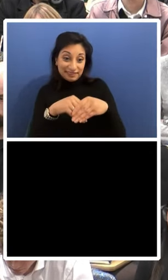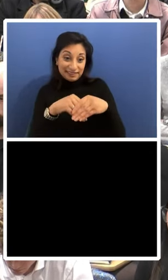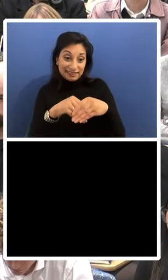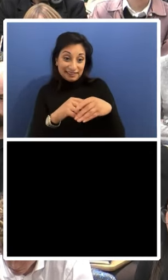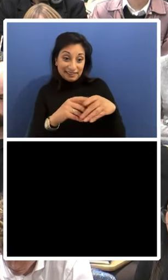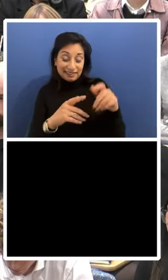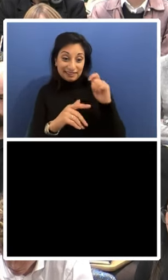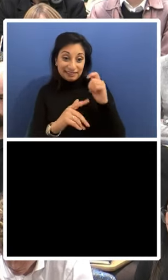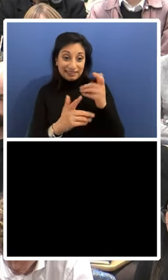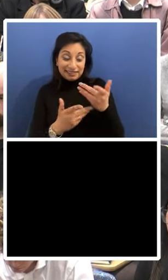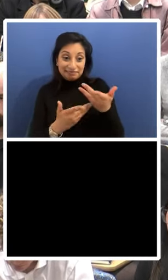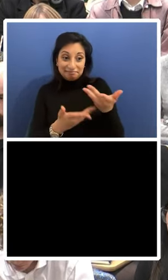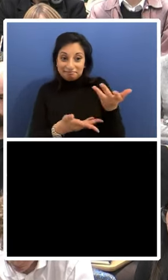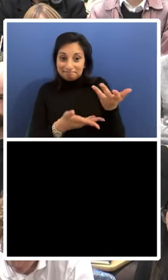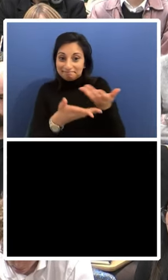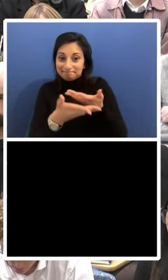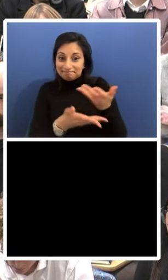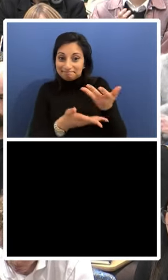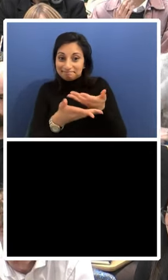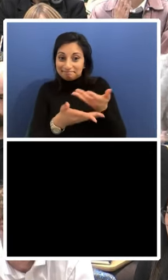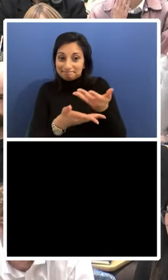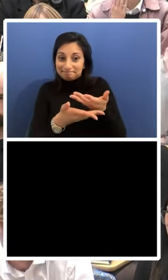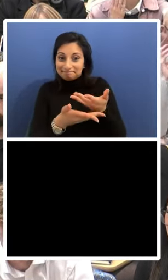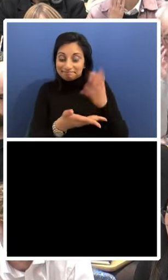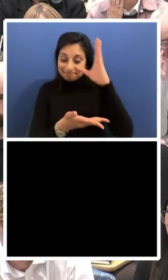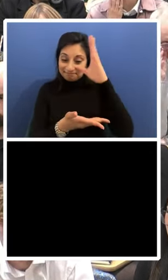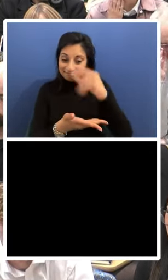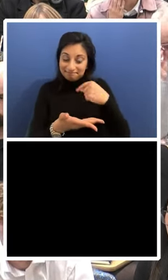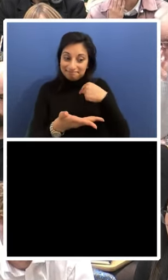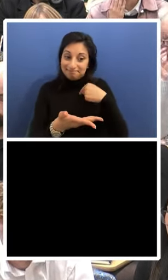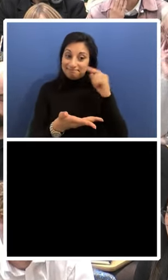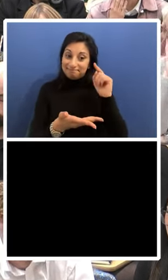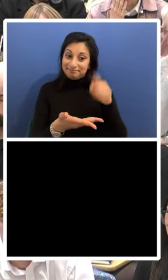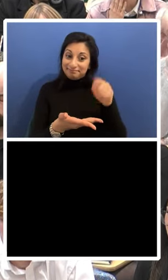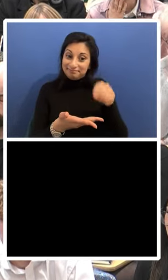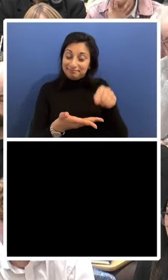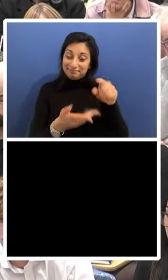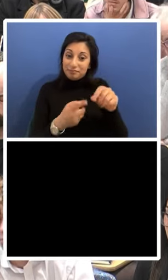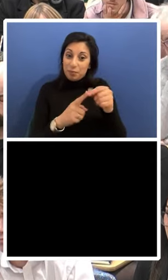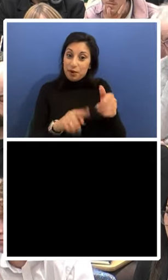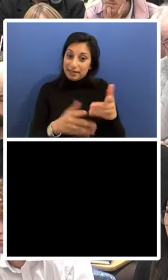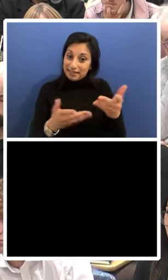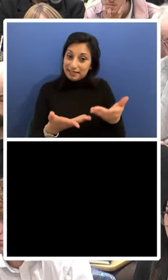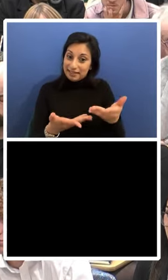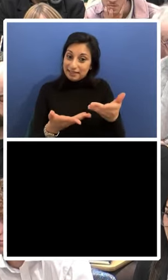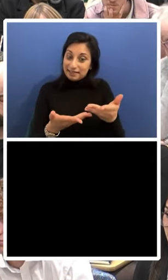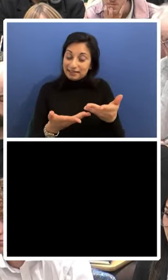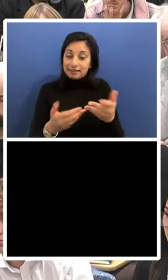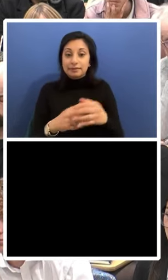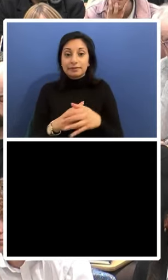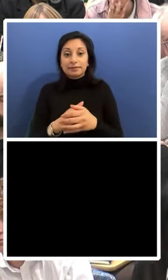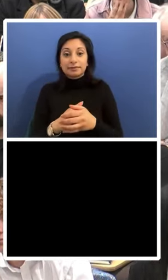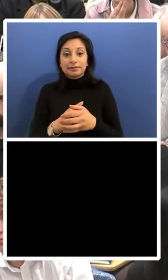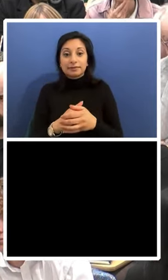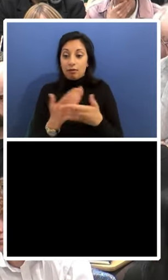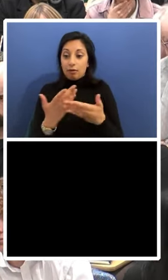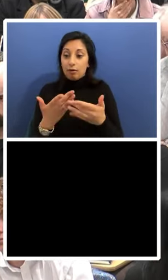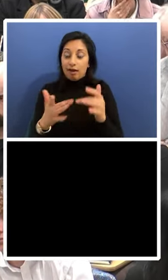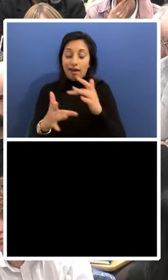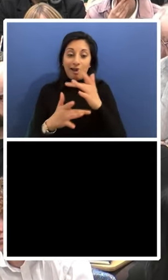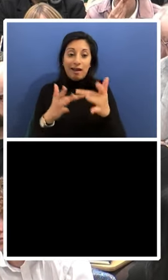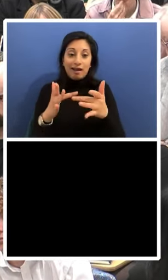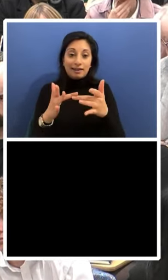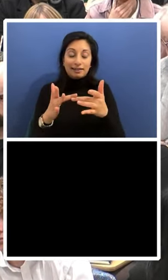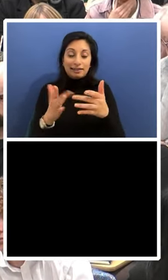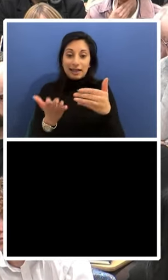of it, they always hit me with that, which is very valid. So could we combine the template of the internet sales tax with wealth